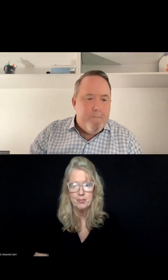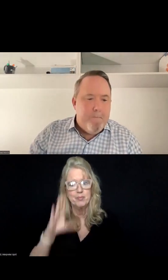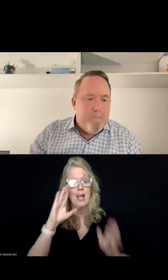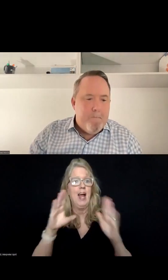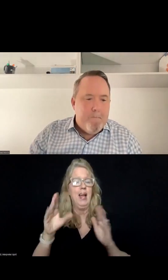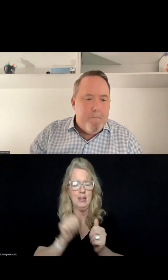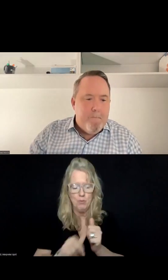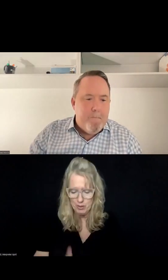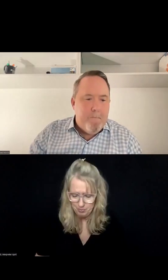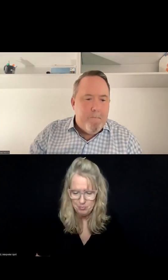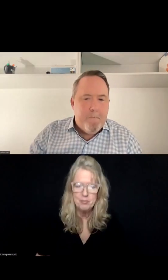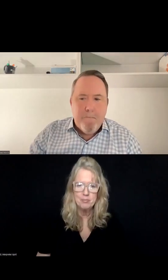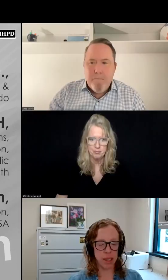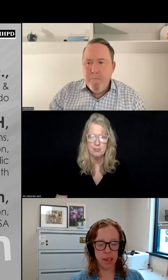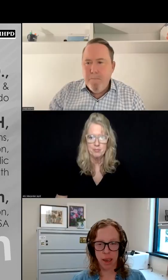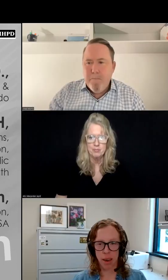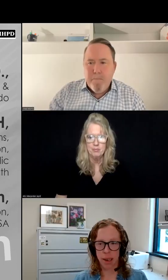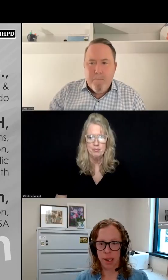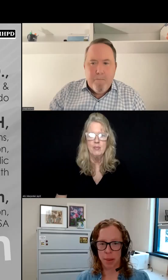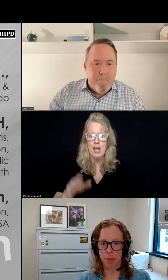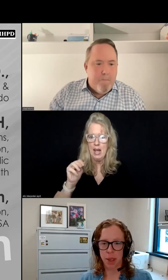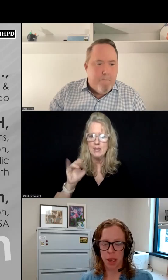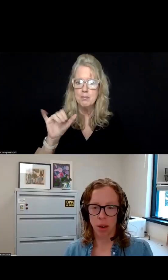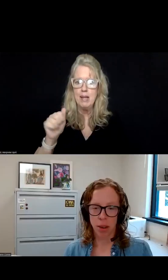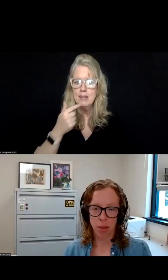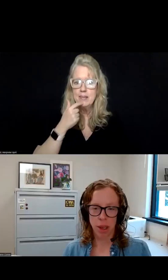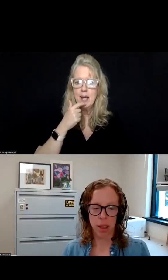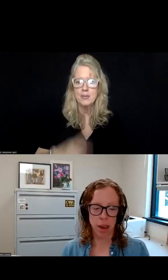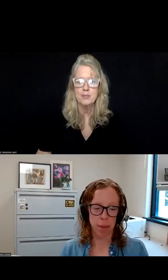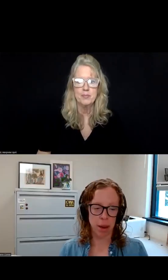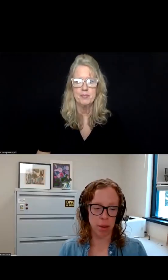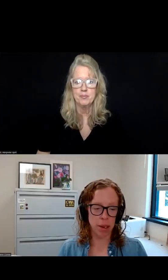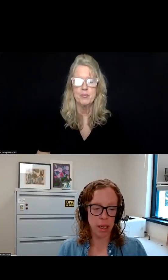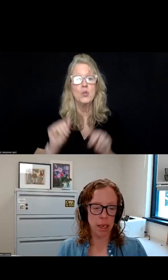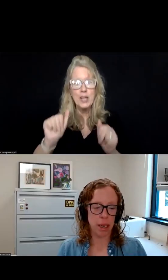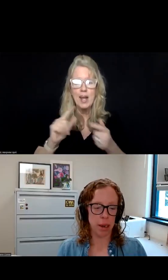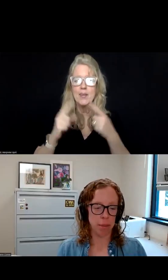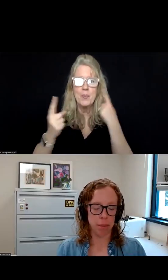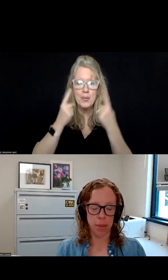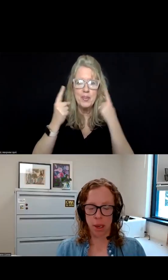everyone. So as Maya said, you can really think about,